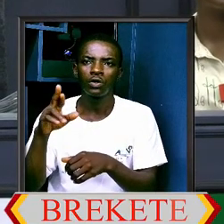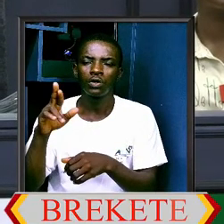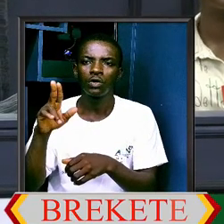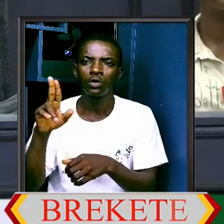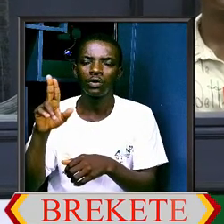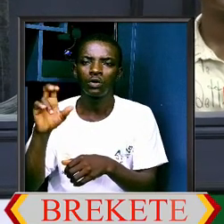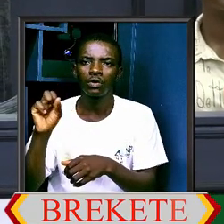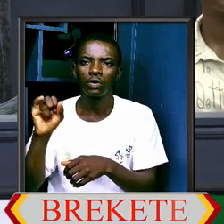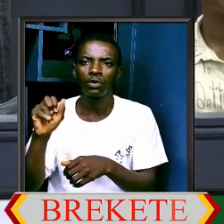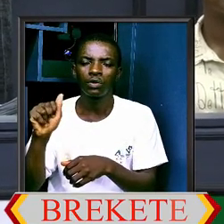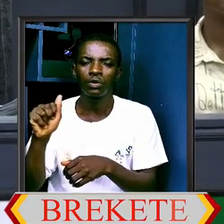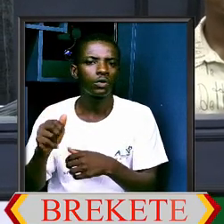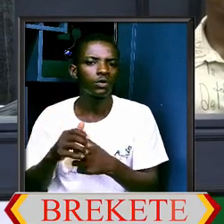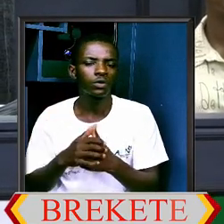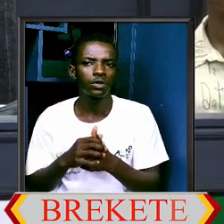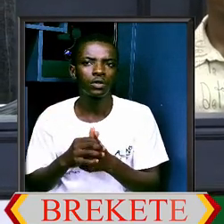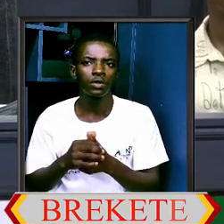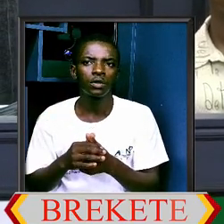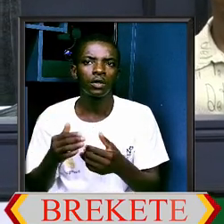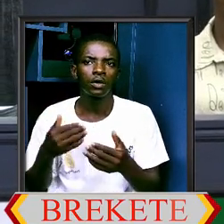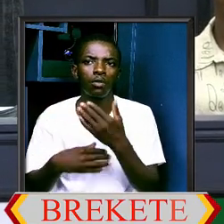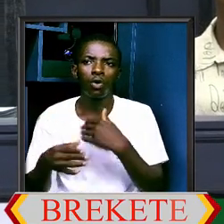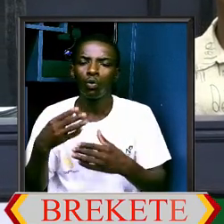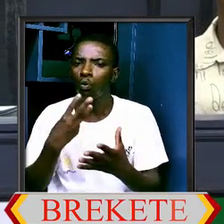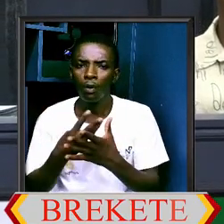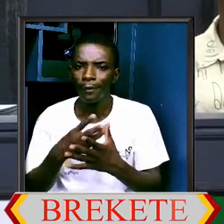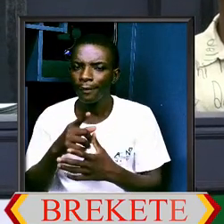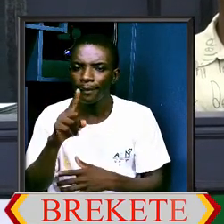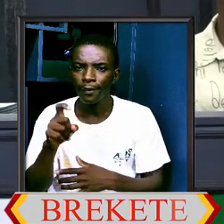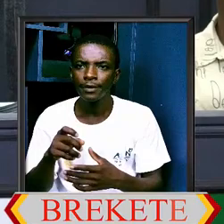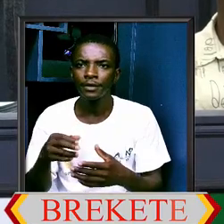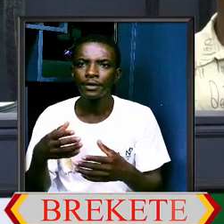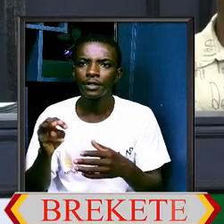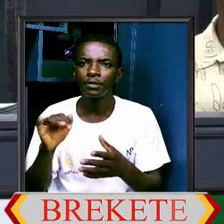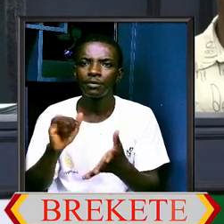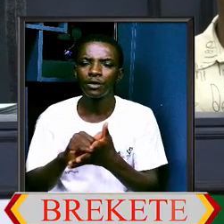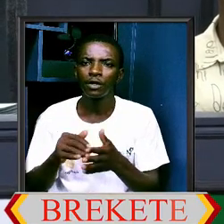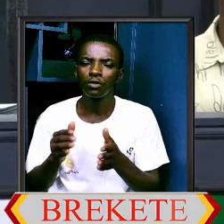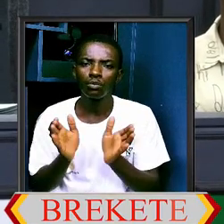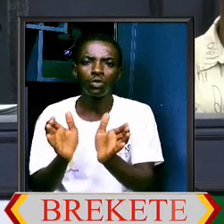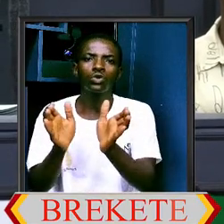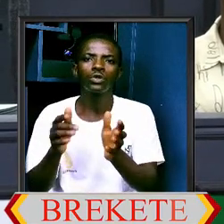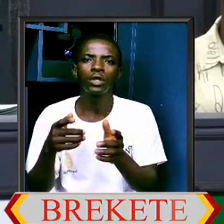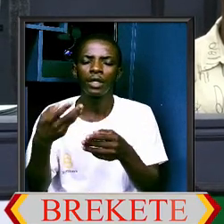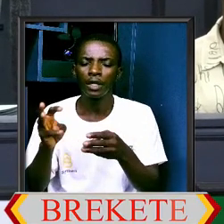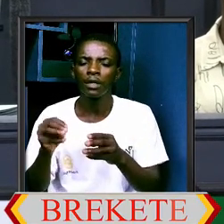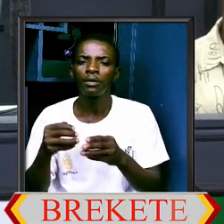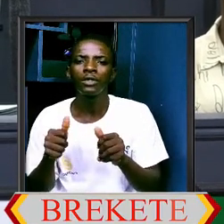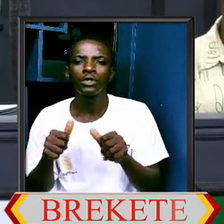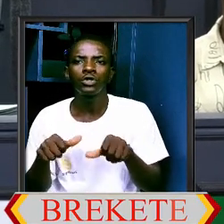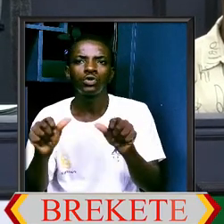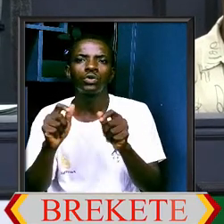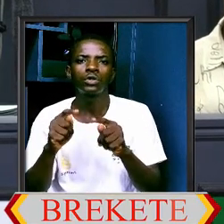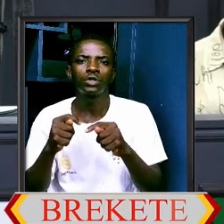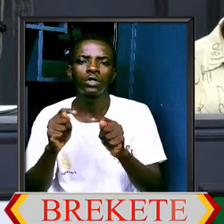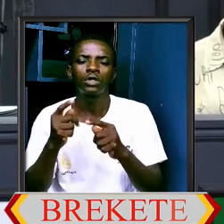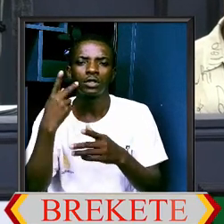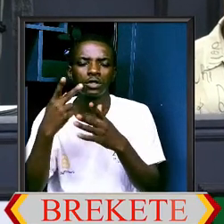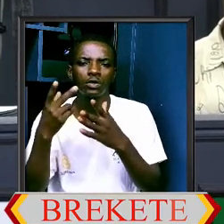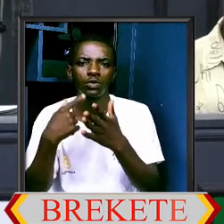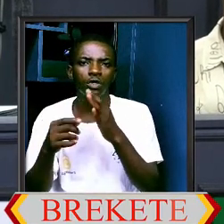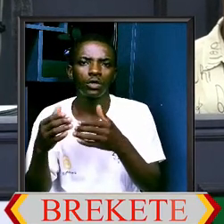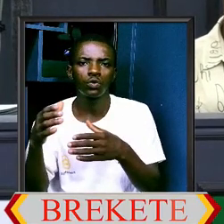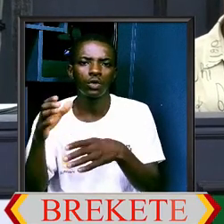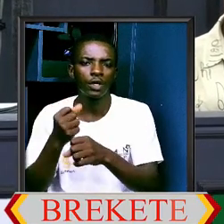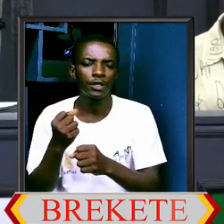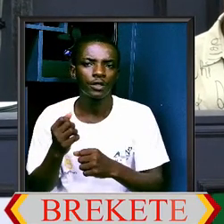Russia trouble. They born you well. Then where they push you, make them go try and by themselves, make them see what thing they go